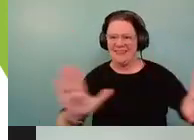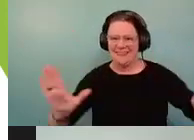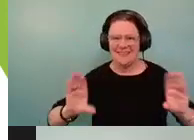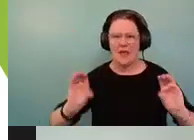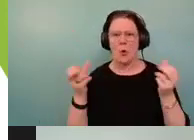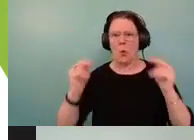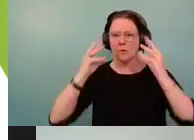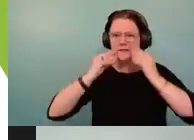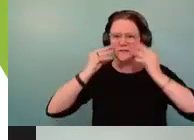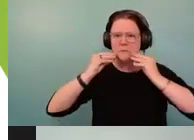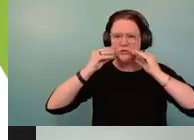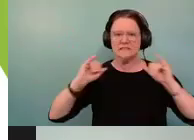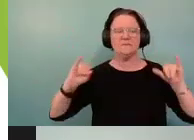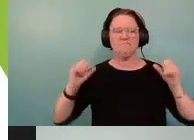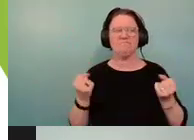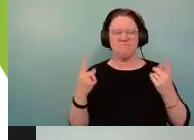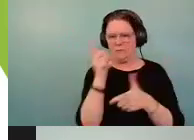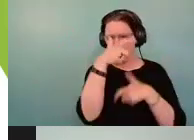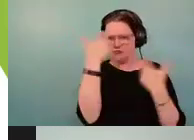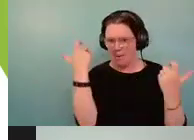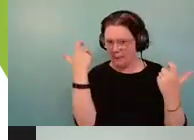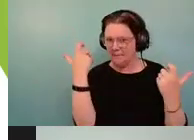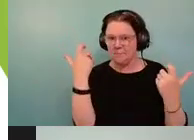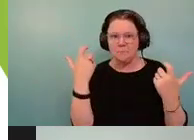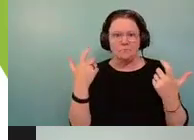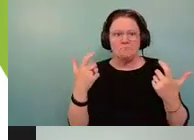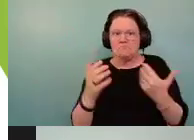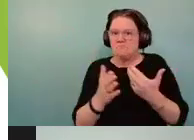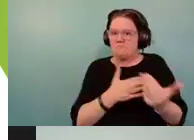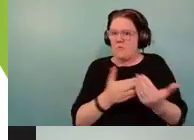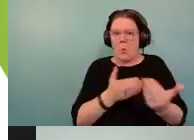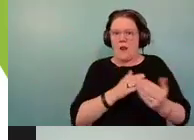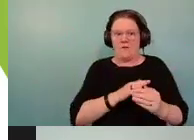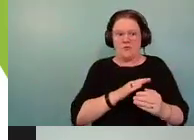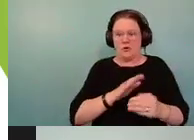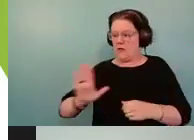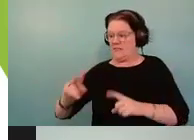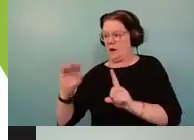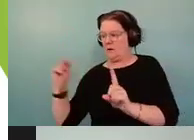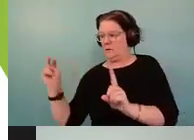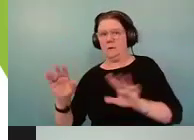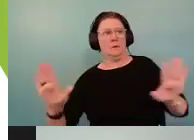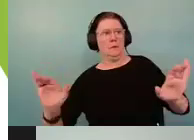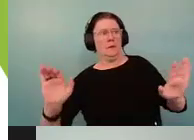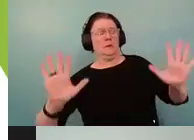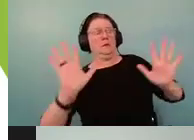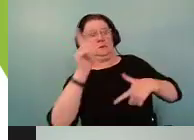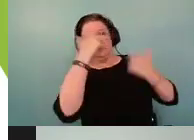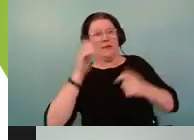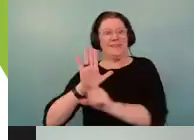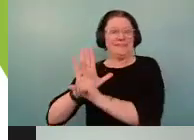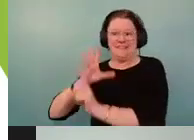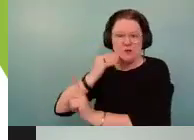who's experienced the trauma. So, whatever it is that they perceive as their experience,